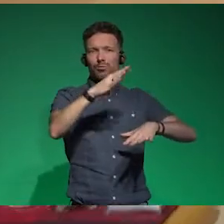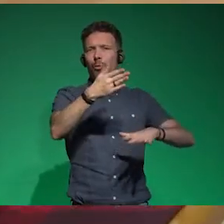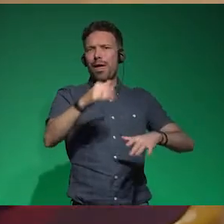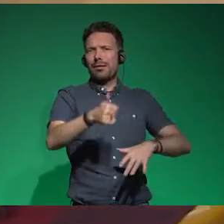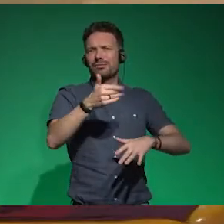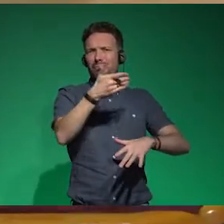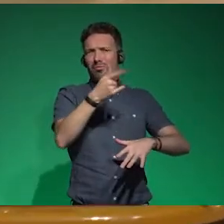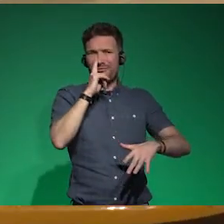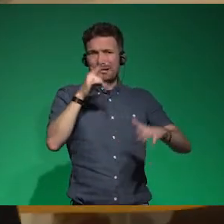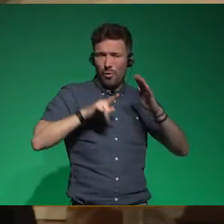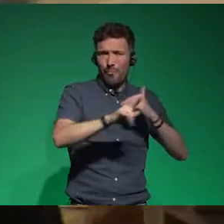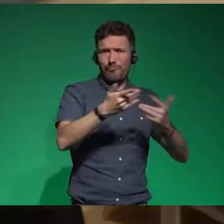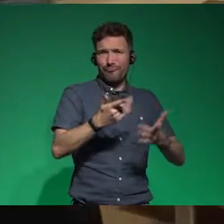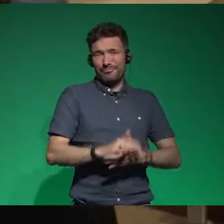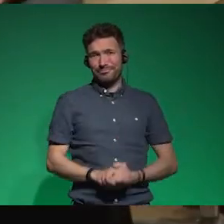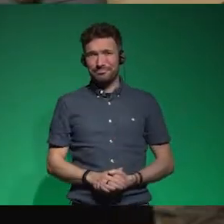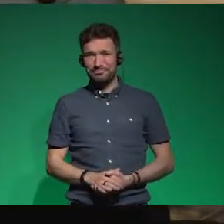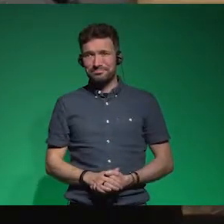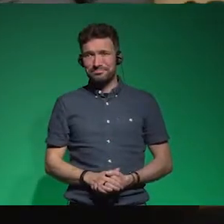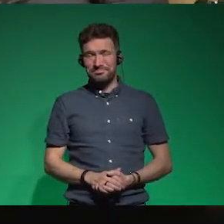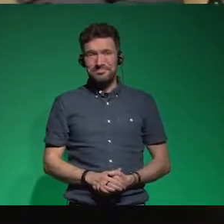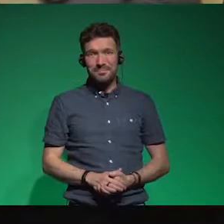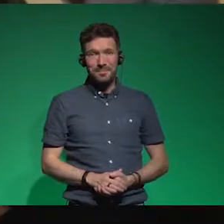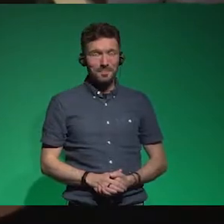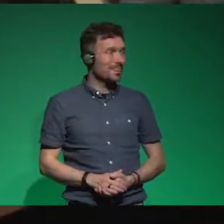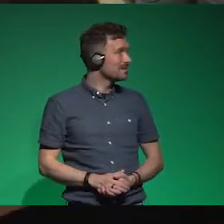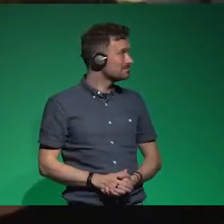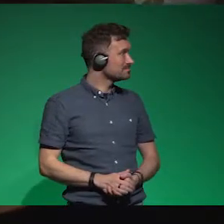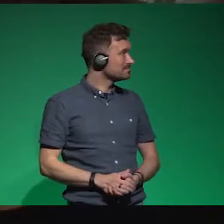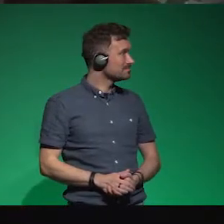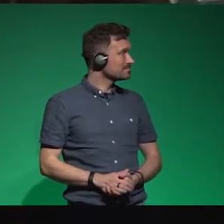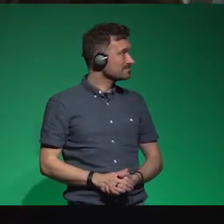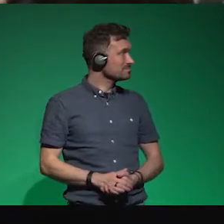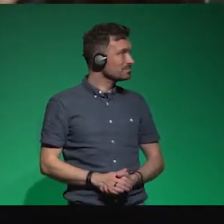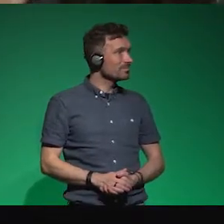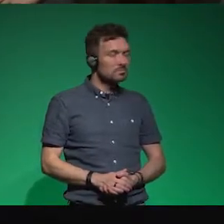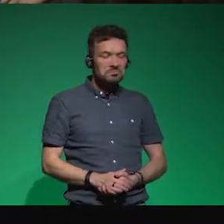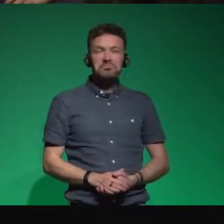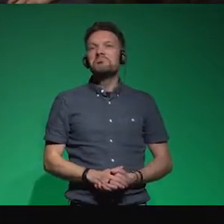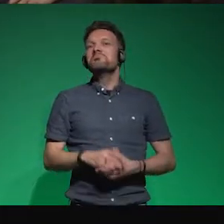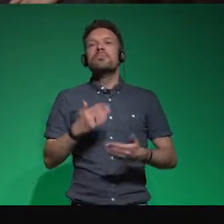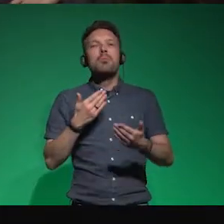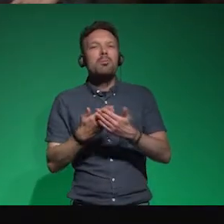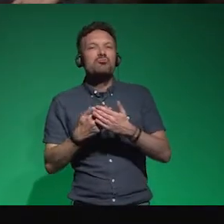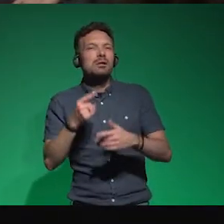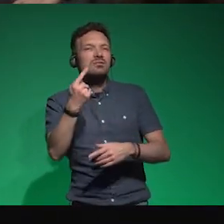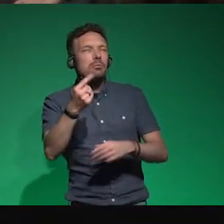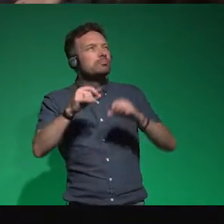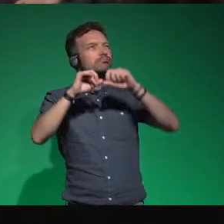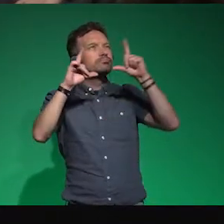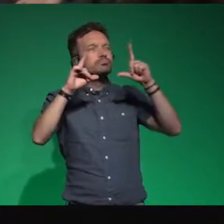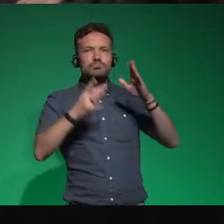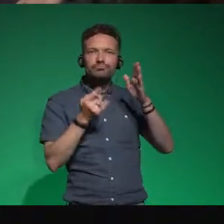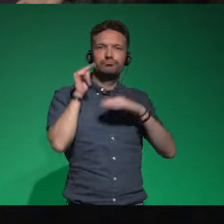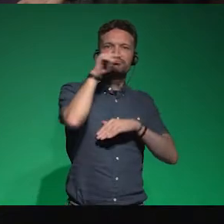to this area and then there is no, you know, like only these